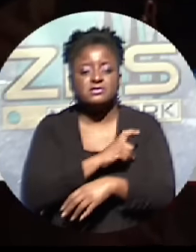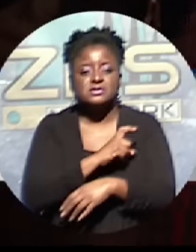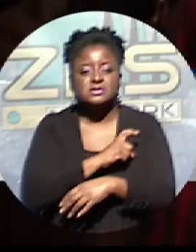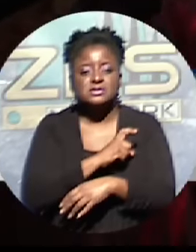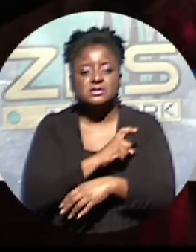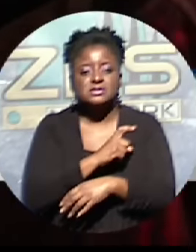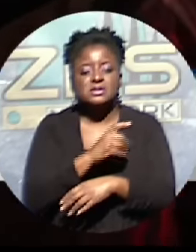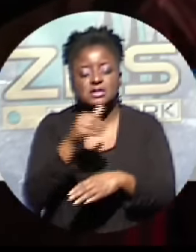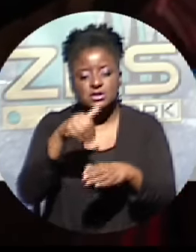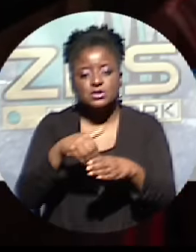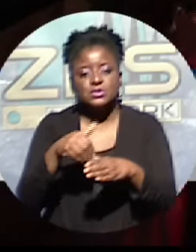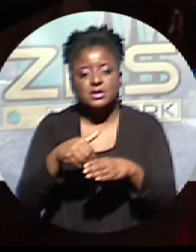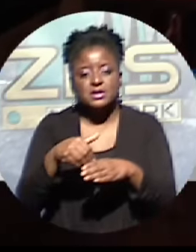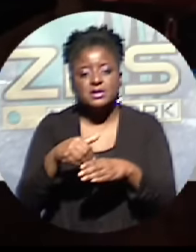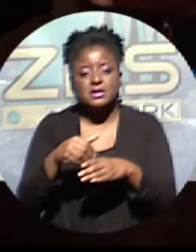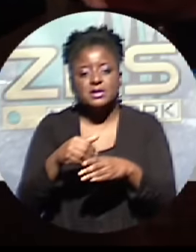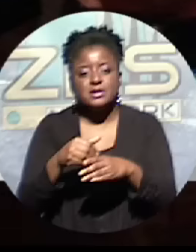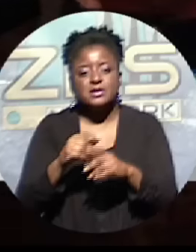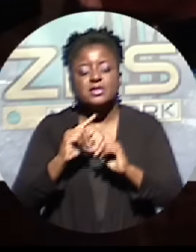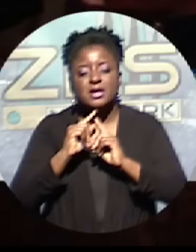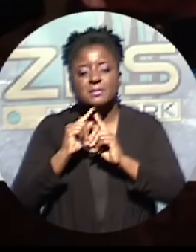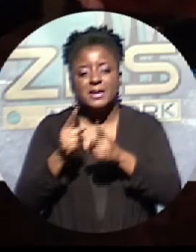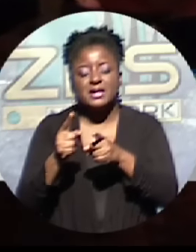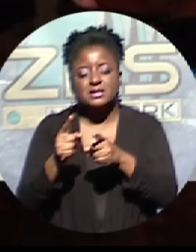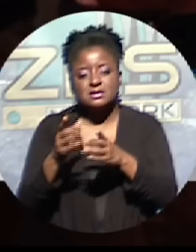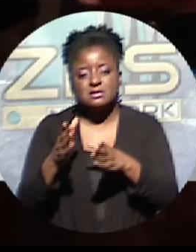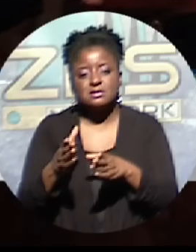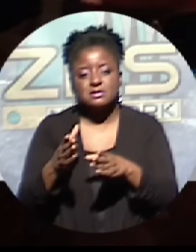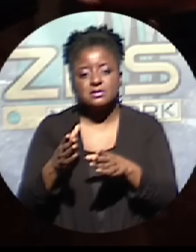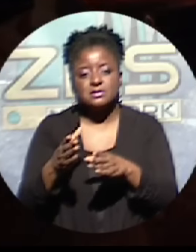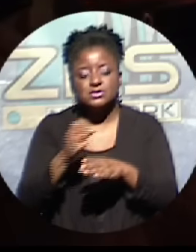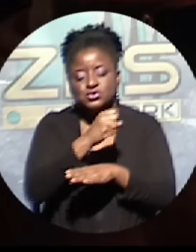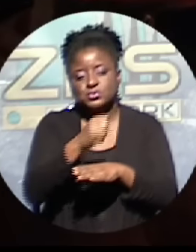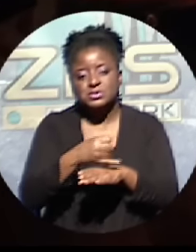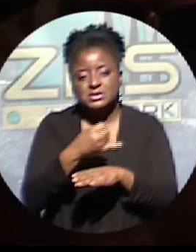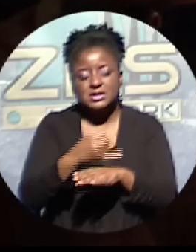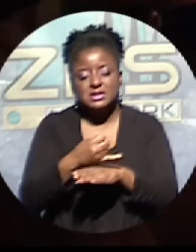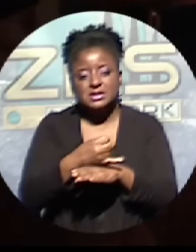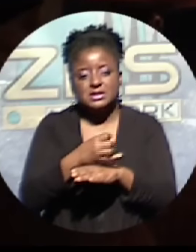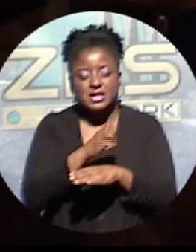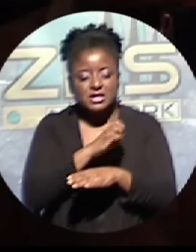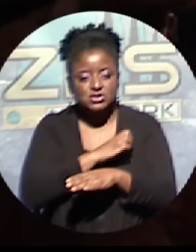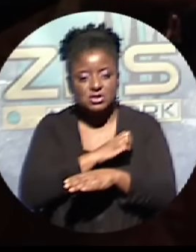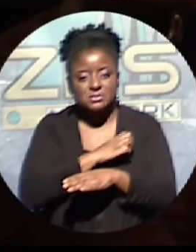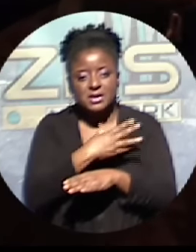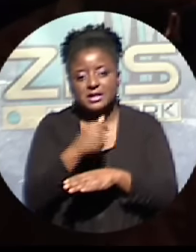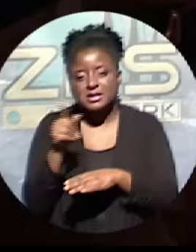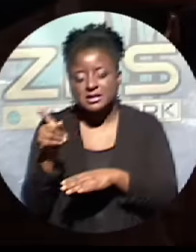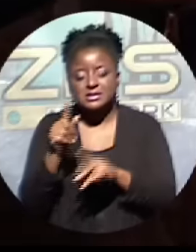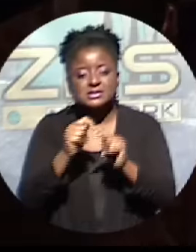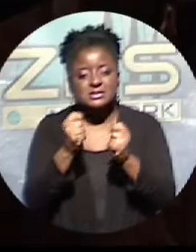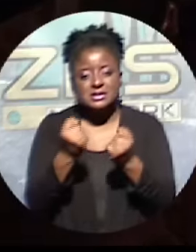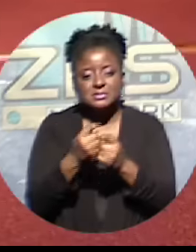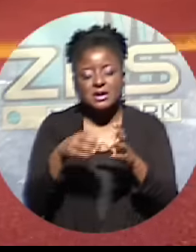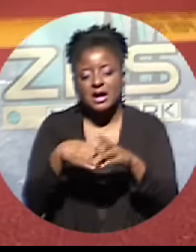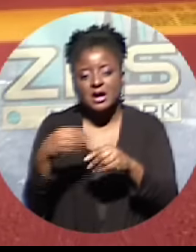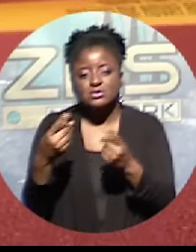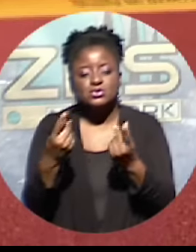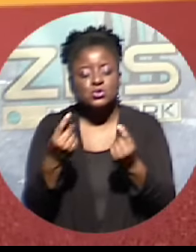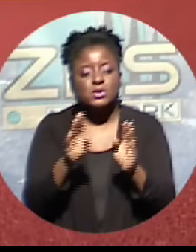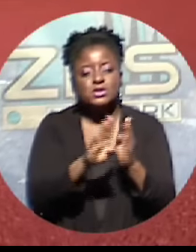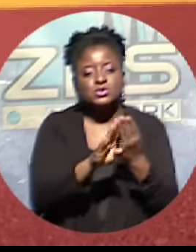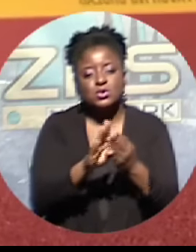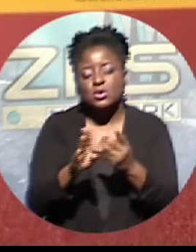the commander from Carmichael Road Station, Superintendent Edgecombe and his team, they are out. We are doing some